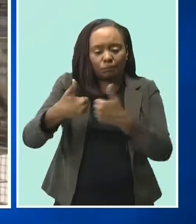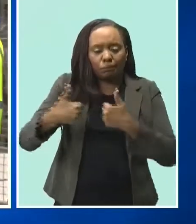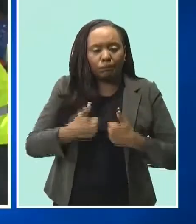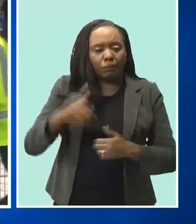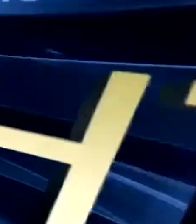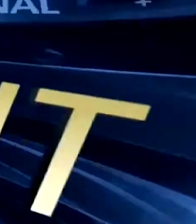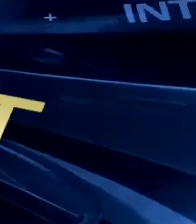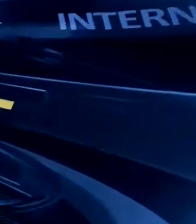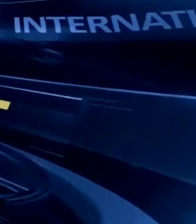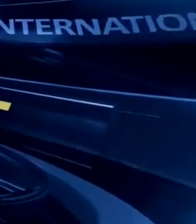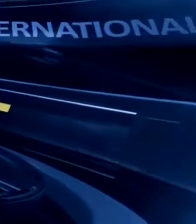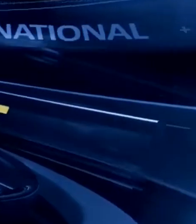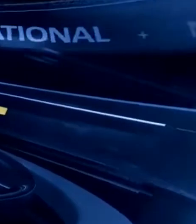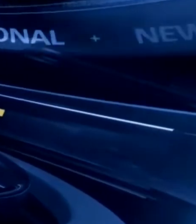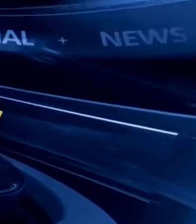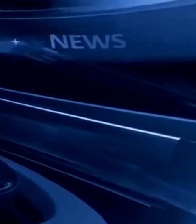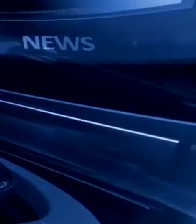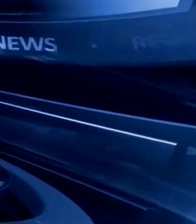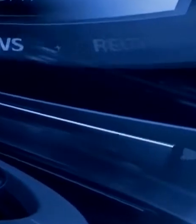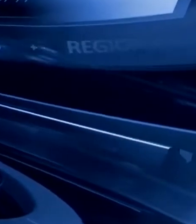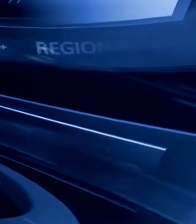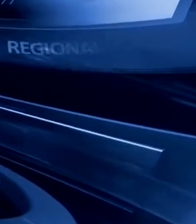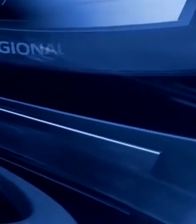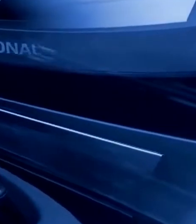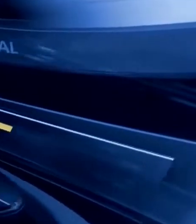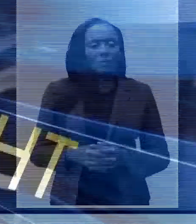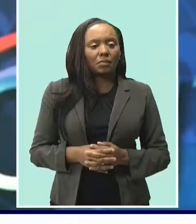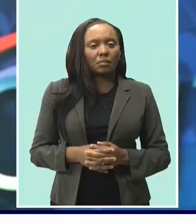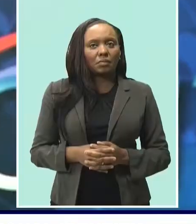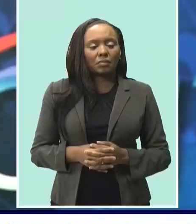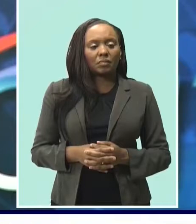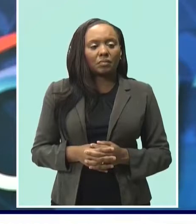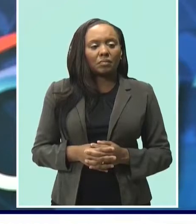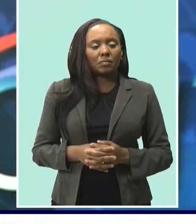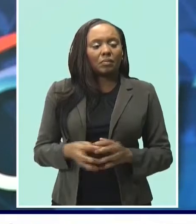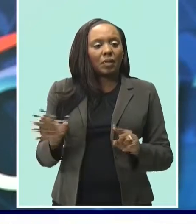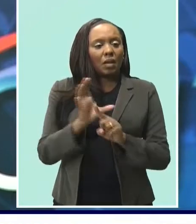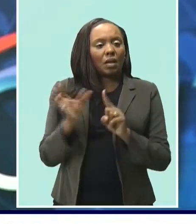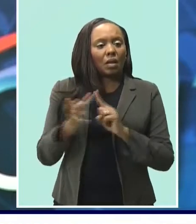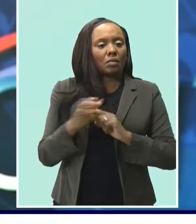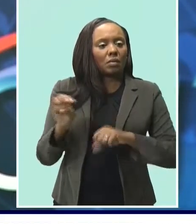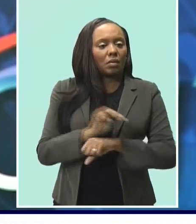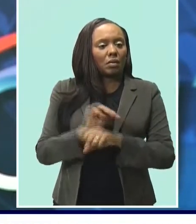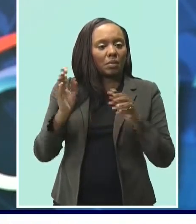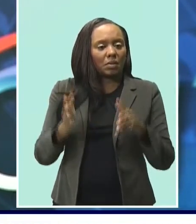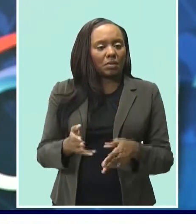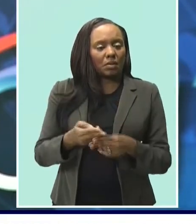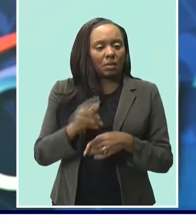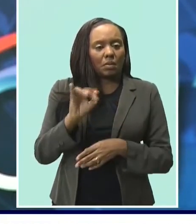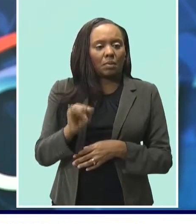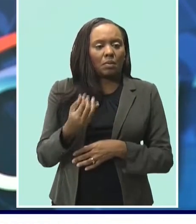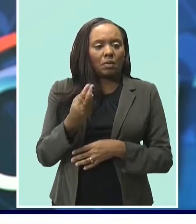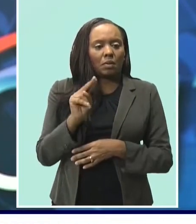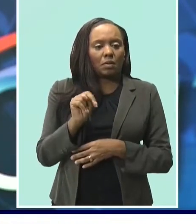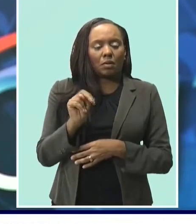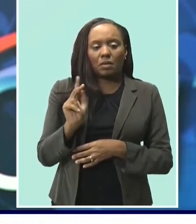folk across Barbados. And a lot of Barbadians are not aware that there are over